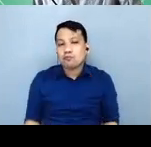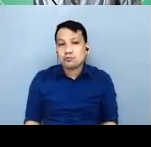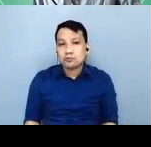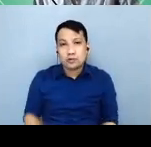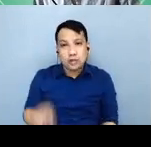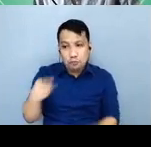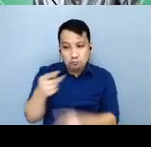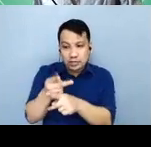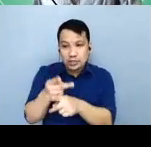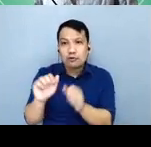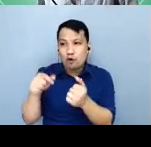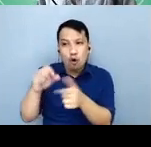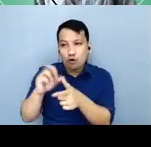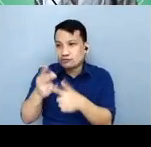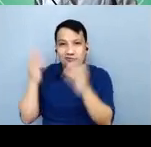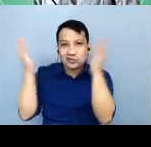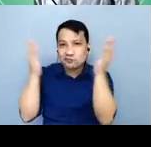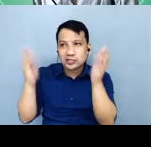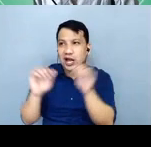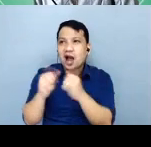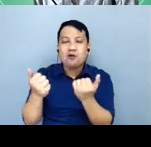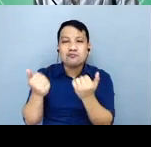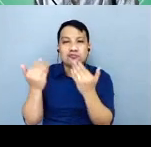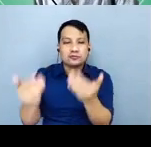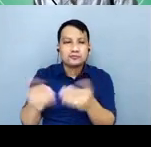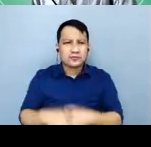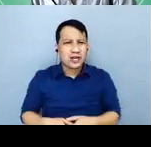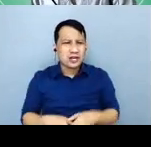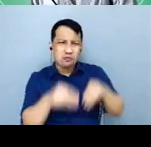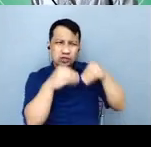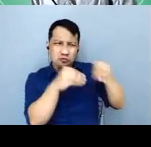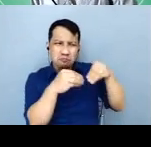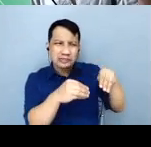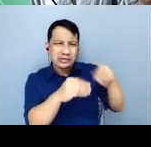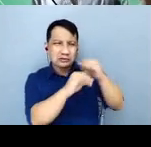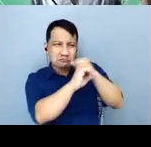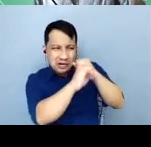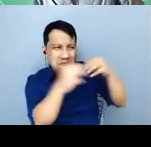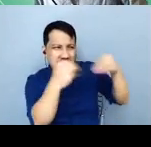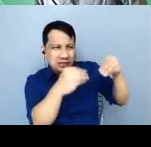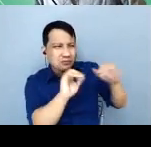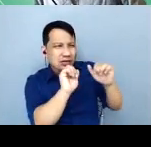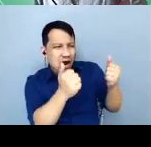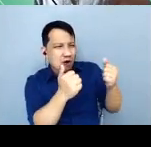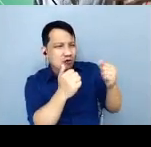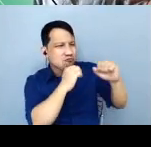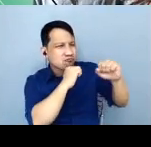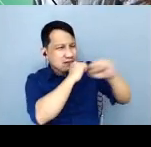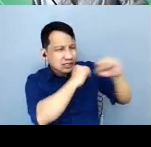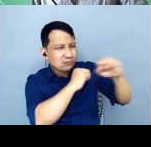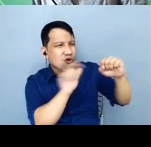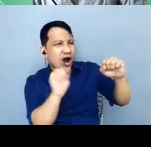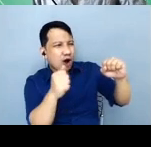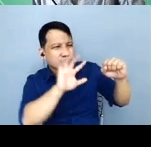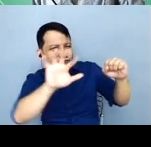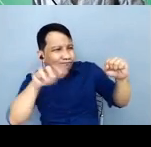product, that service? And so it's important to look at the market demand in the sense that you have to understand where can we